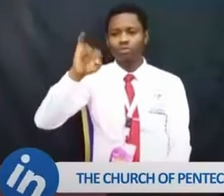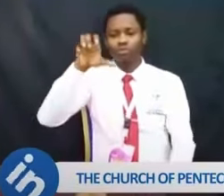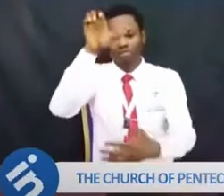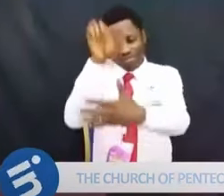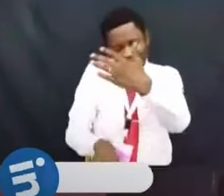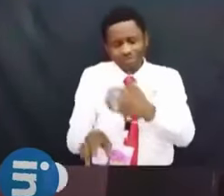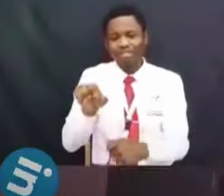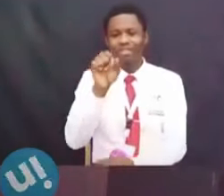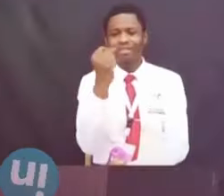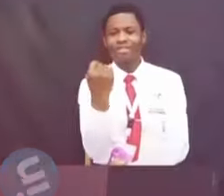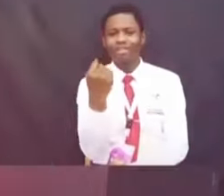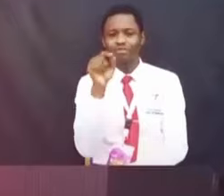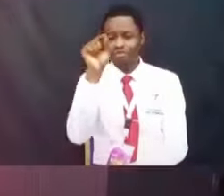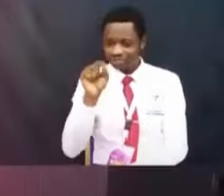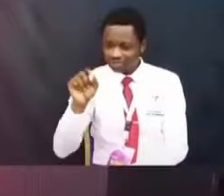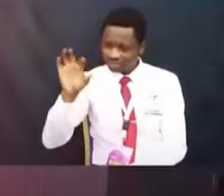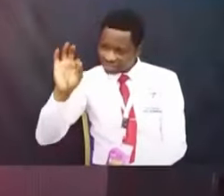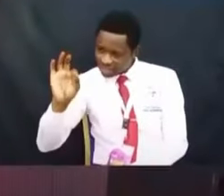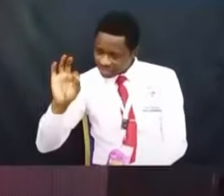9 and 10.